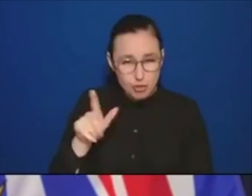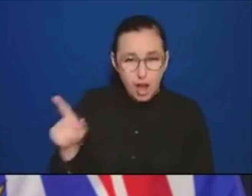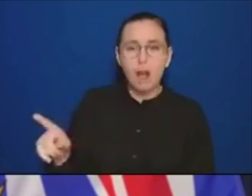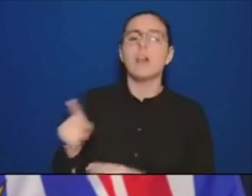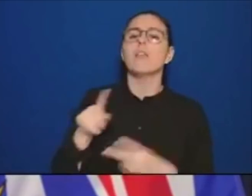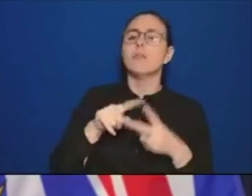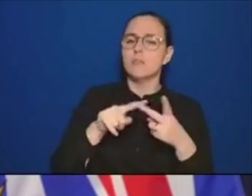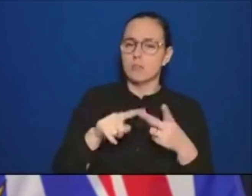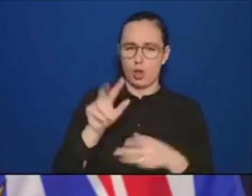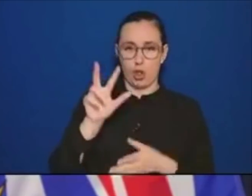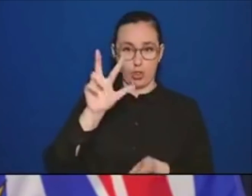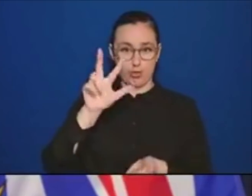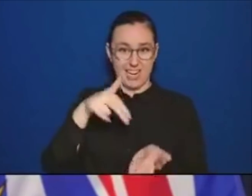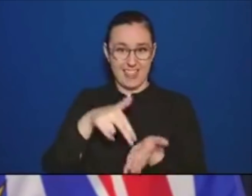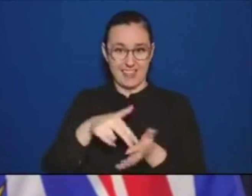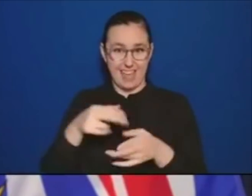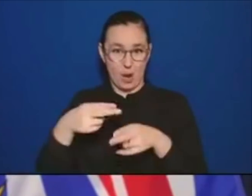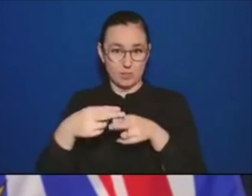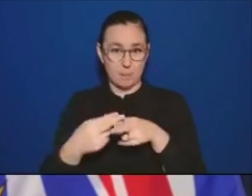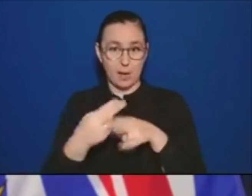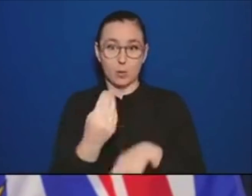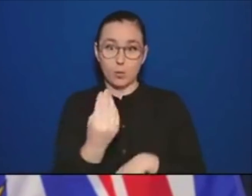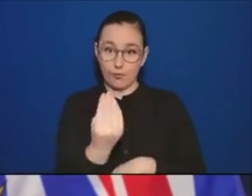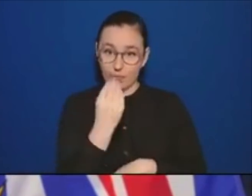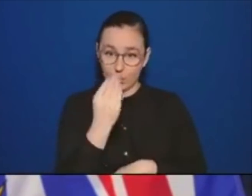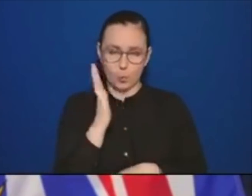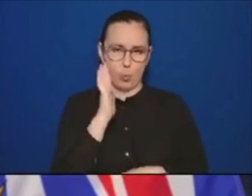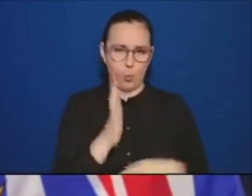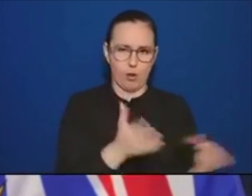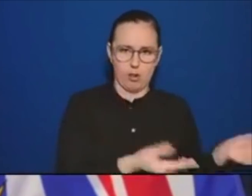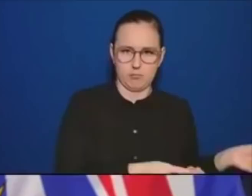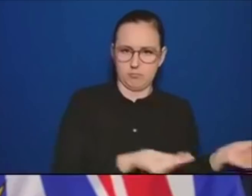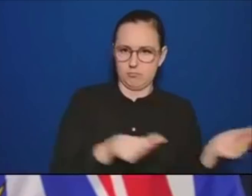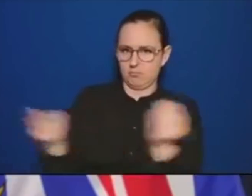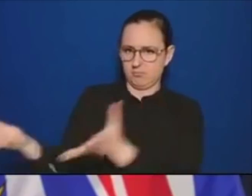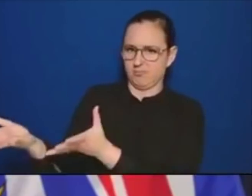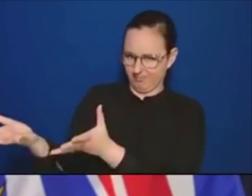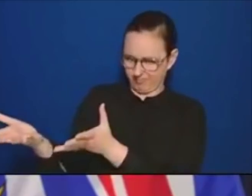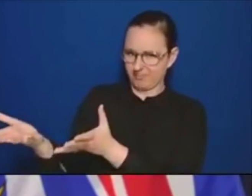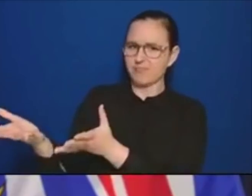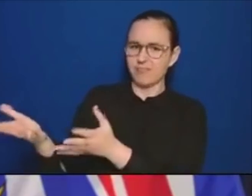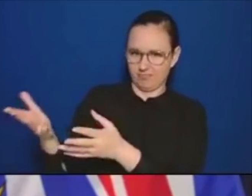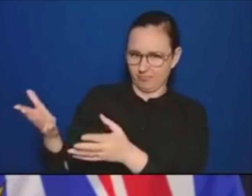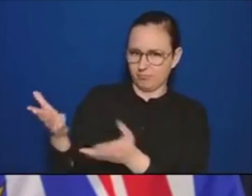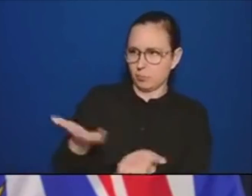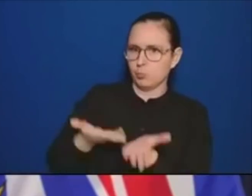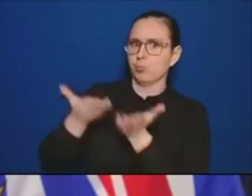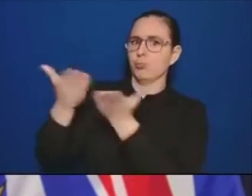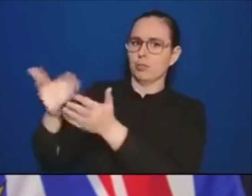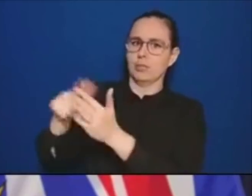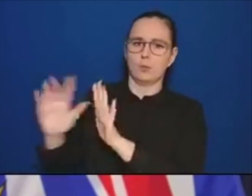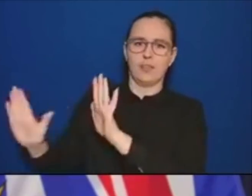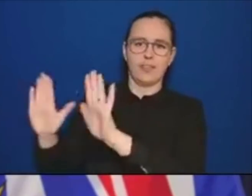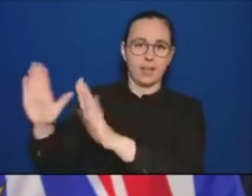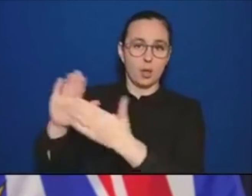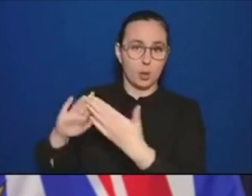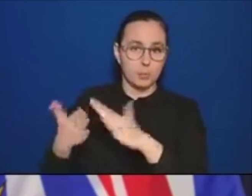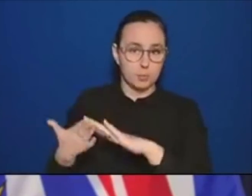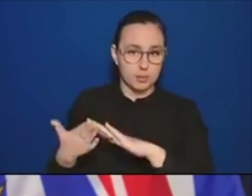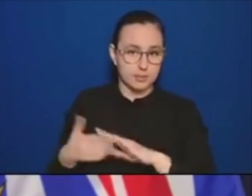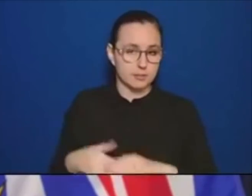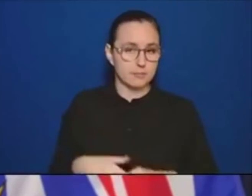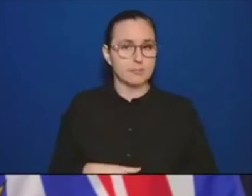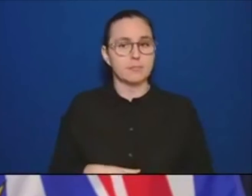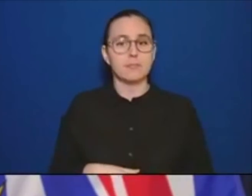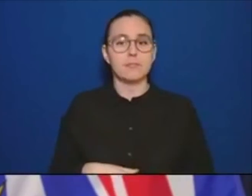several impacted First Nations. We're also helping move health authority personnel and medications to